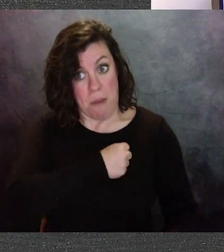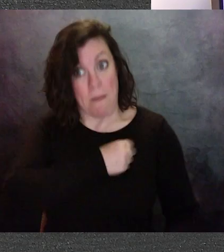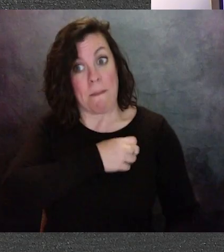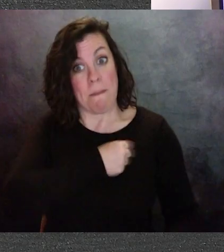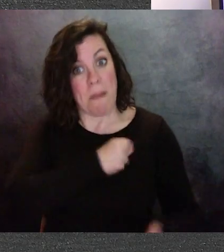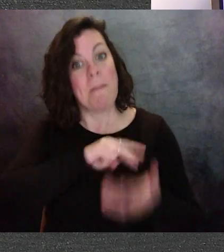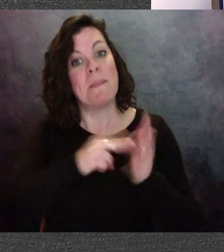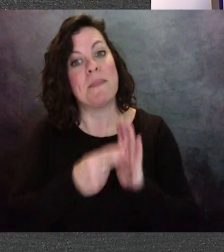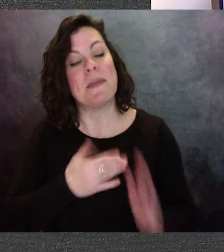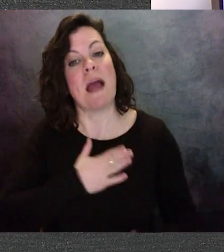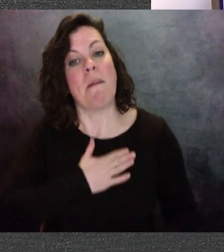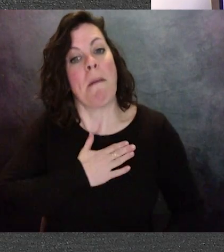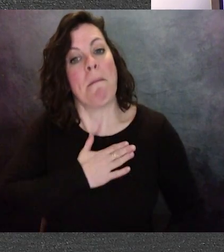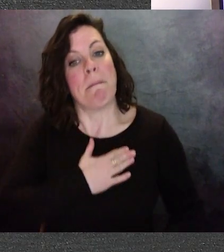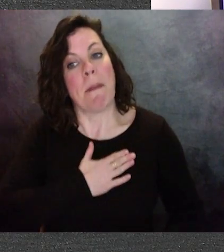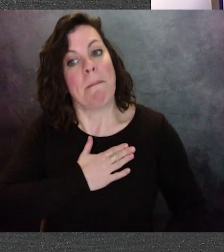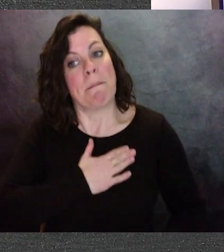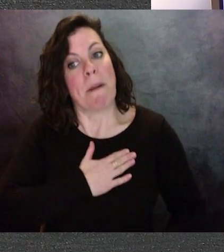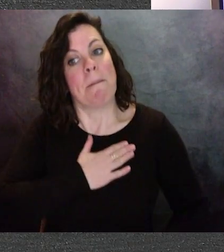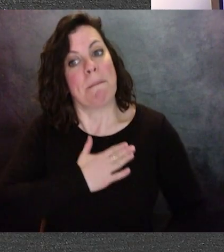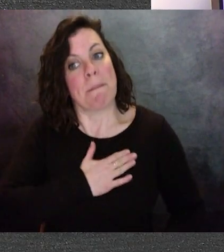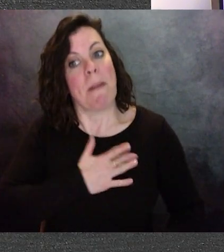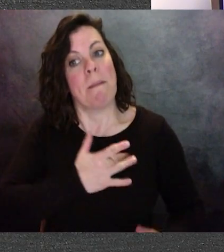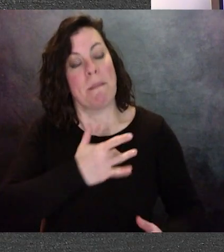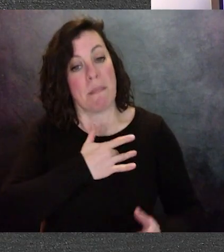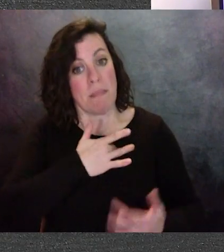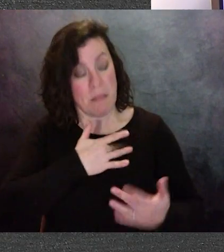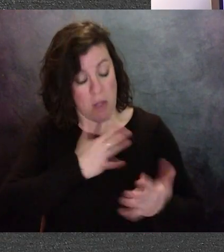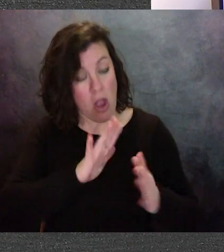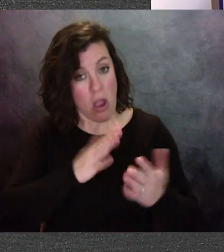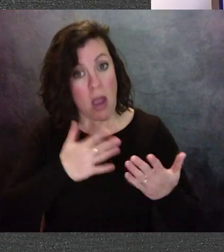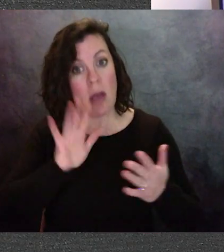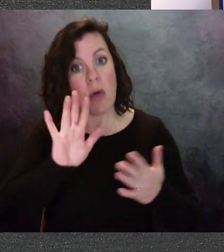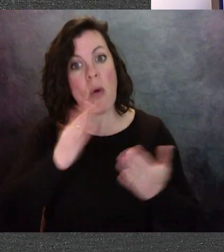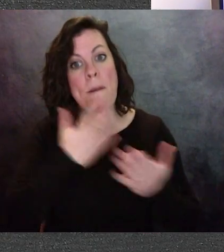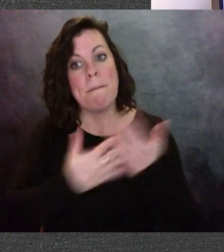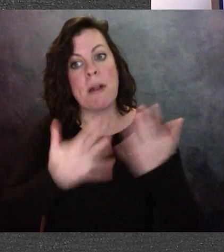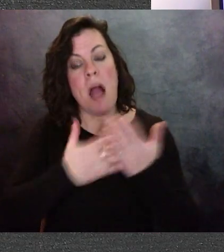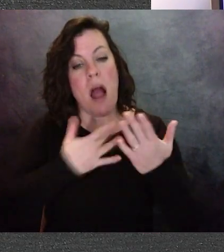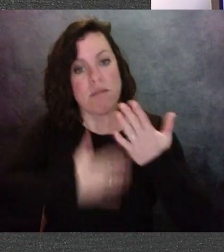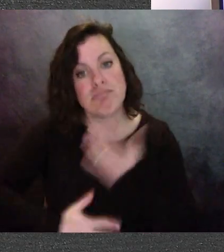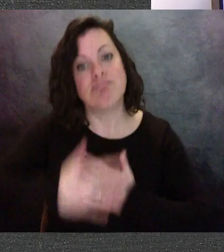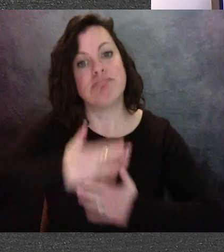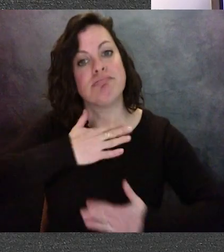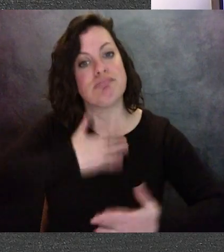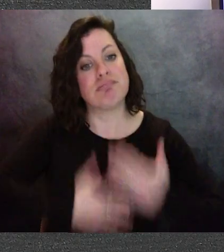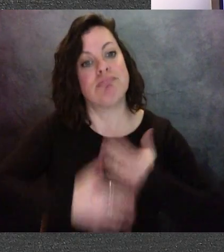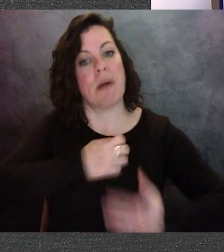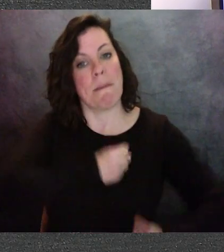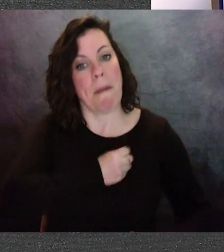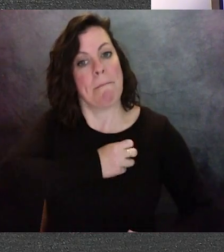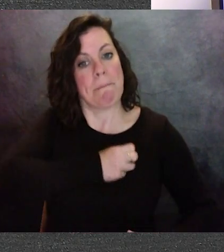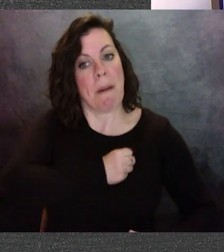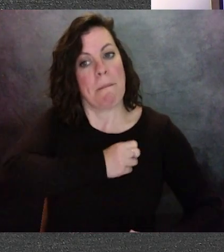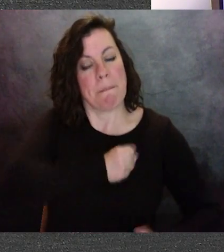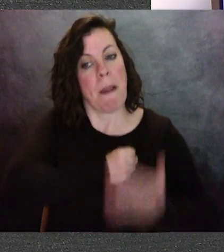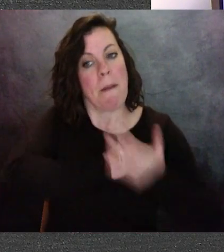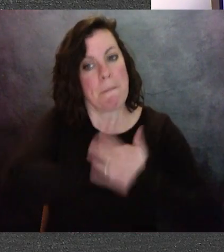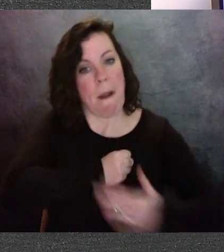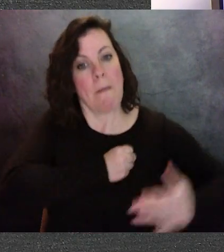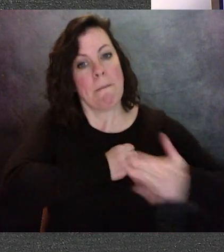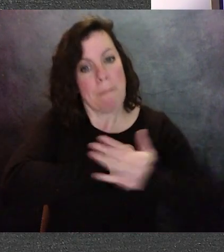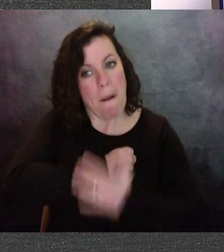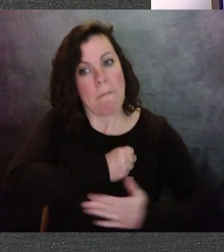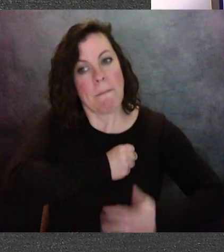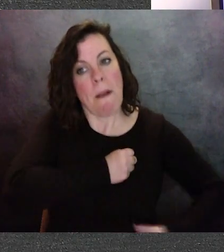pumping blood. And when you exercise, you get that heart pumping a lot, and you get it in shape, or you